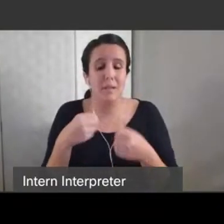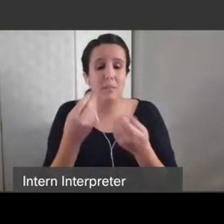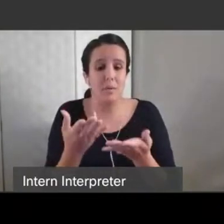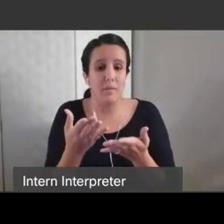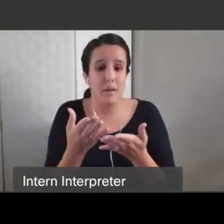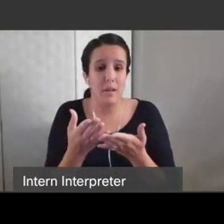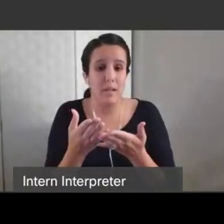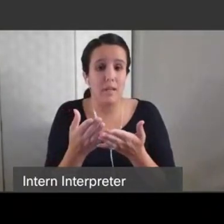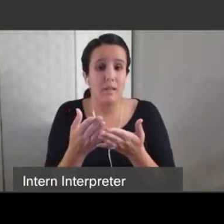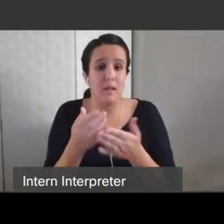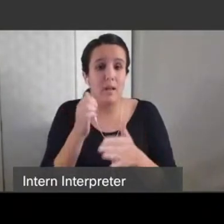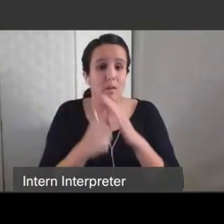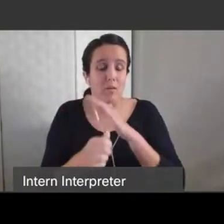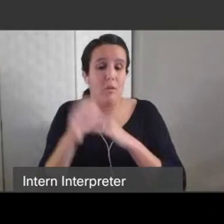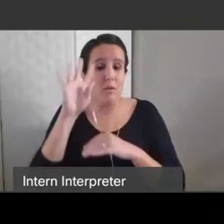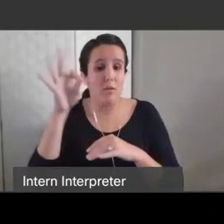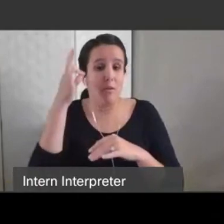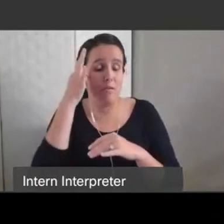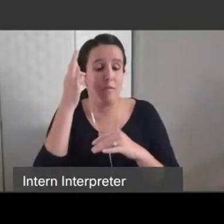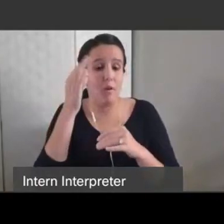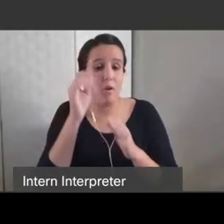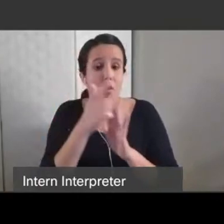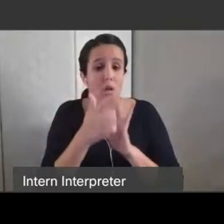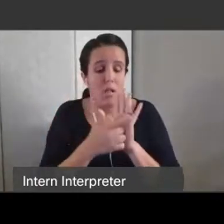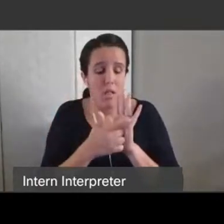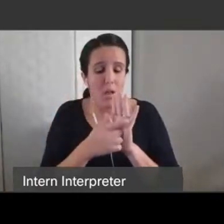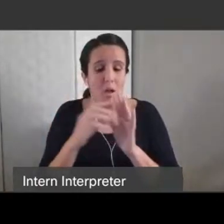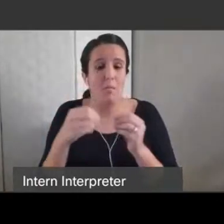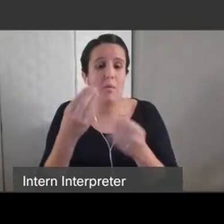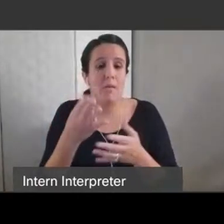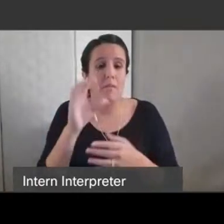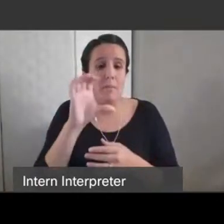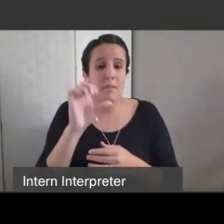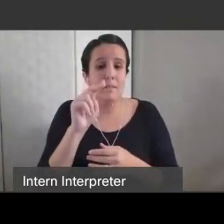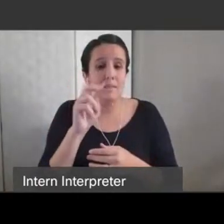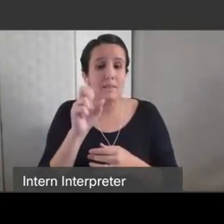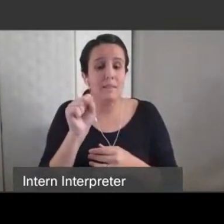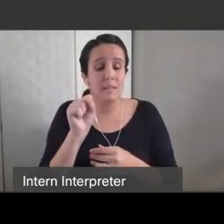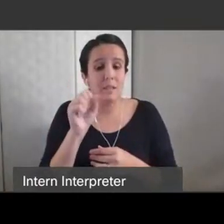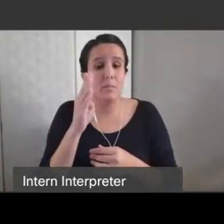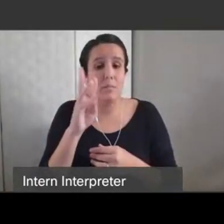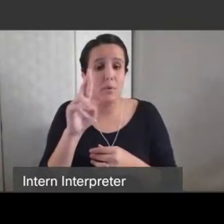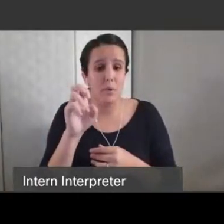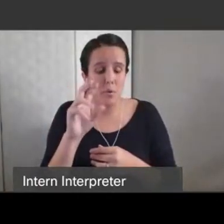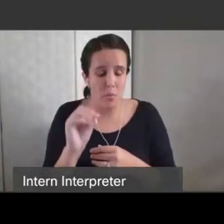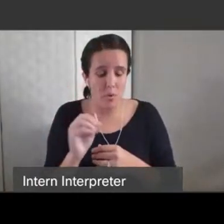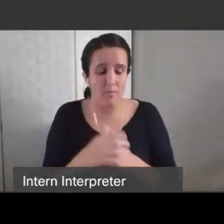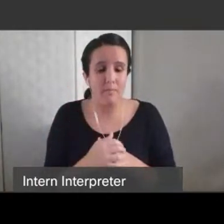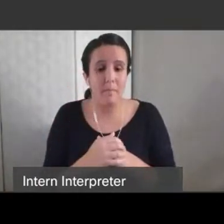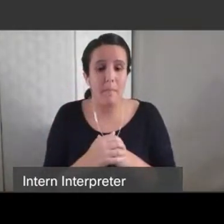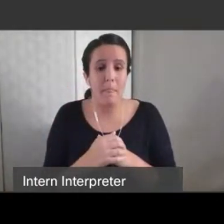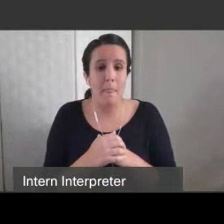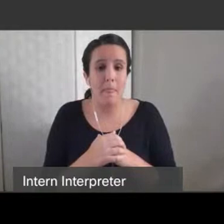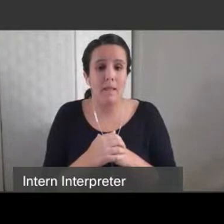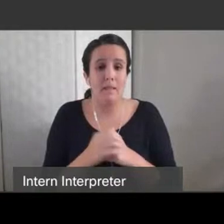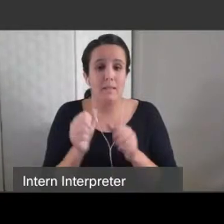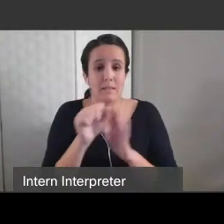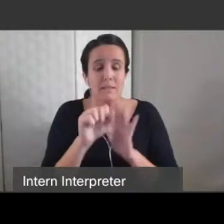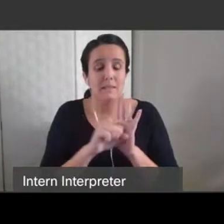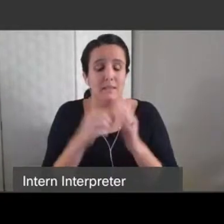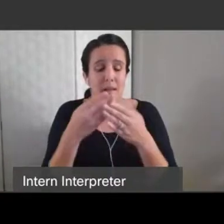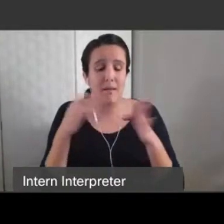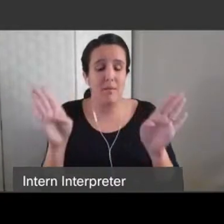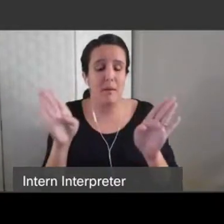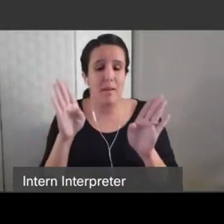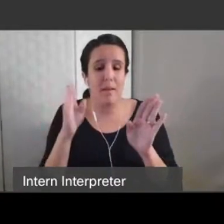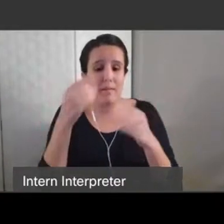data provided under the federal law by the Census Bureau. I want any redistricting plans to be presented at statewide public hearings